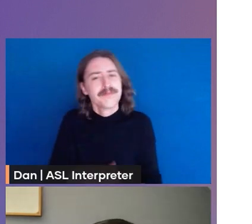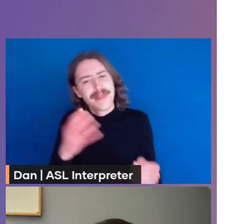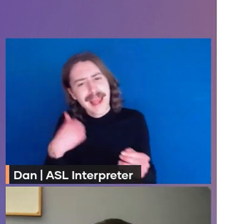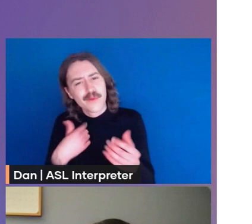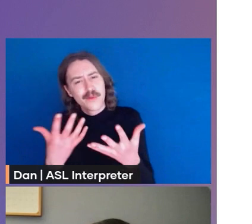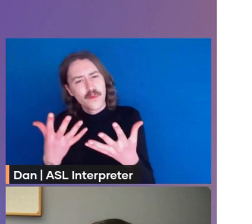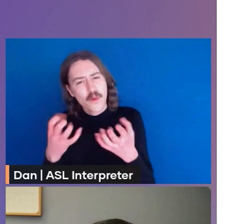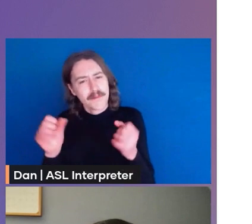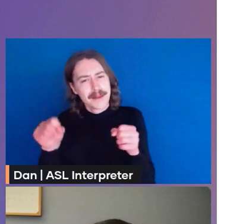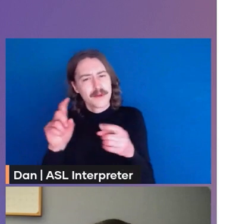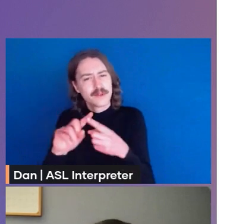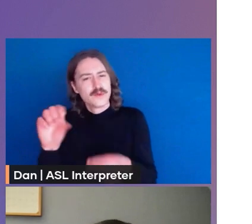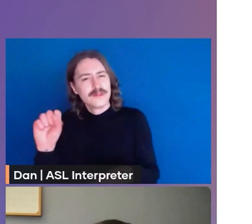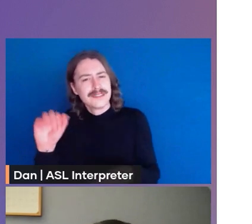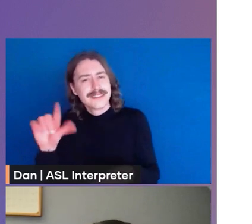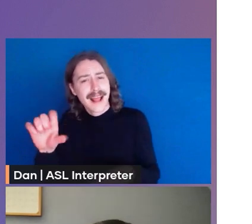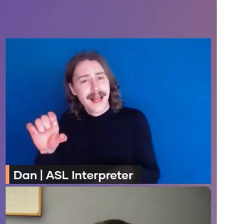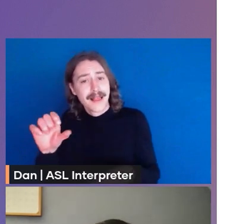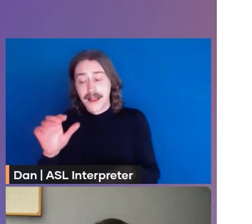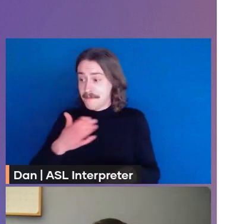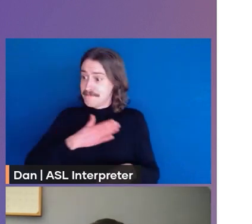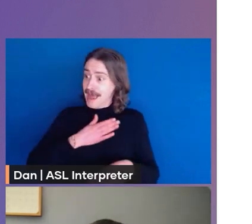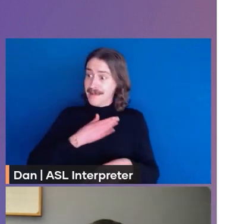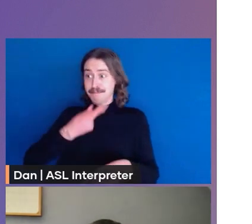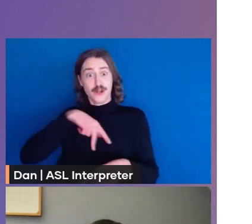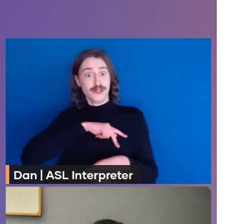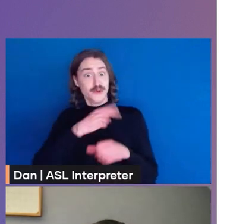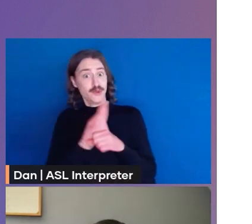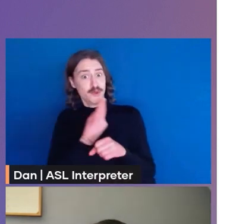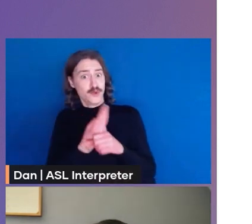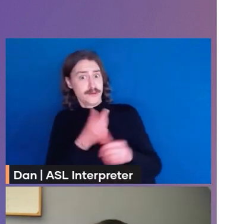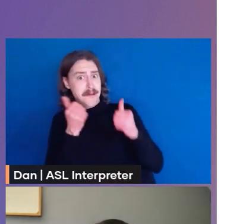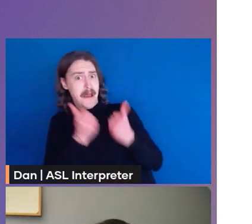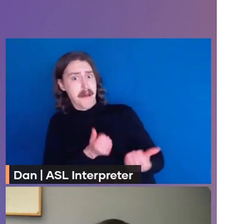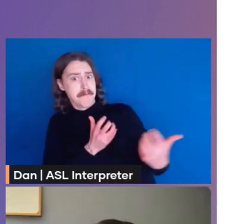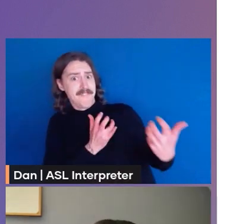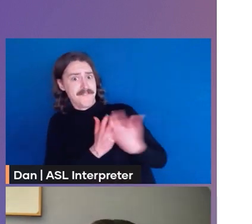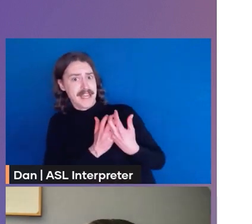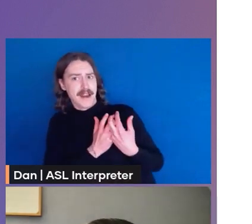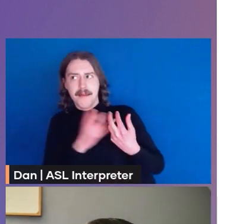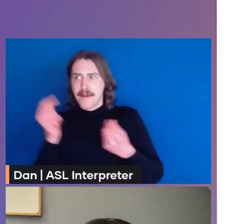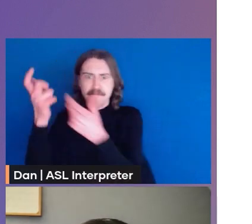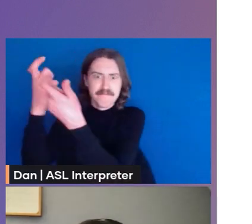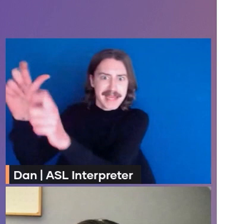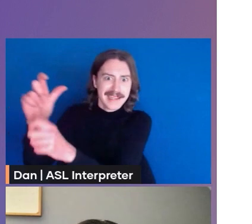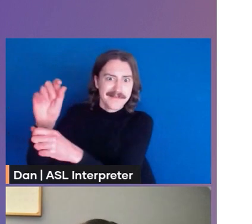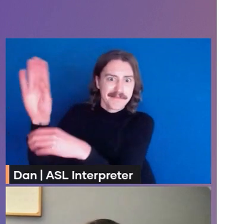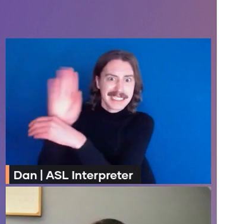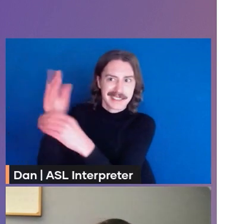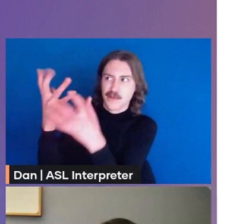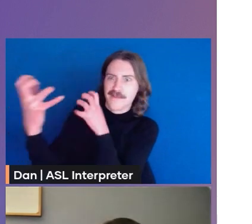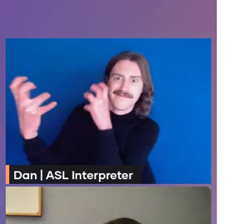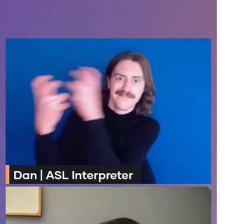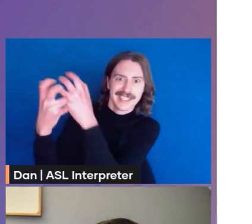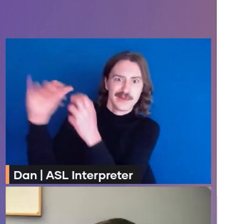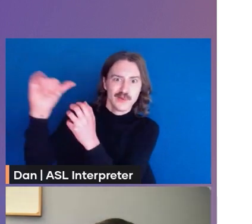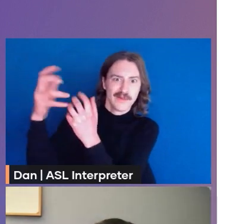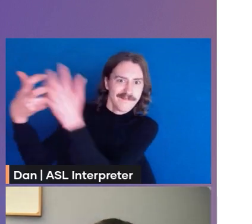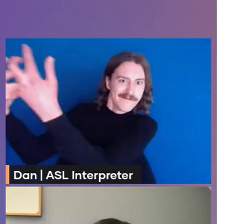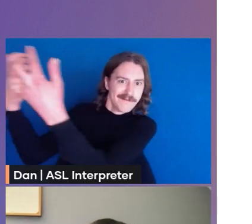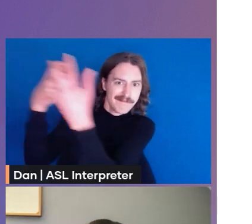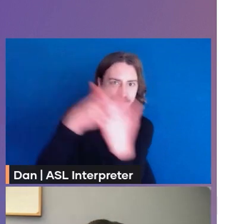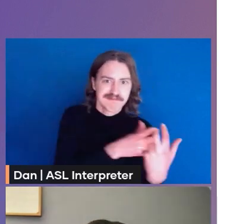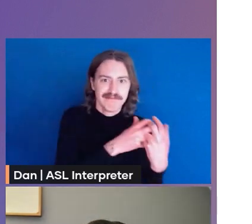to scale from my personal use, my dad's personal use, all the way to enterprise level as far as we grow. The next thing is we need